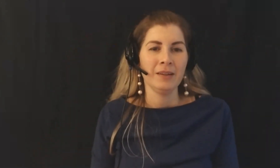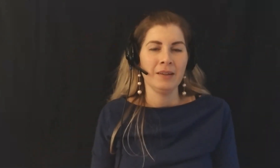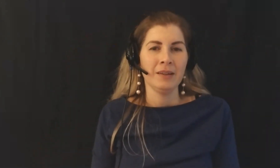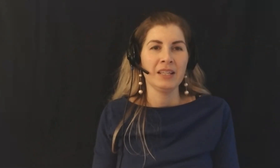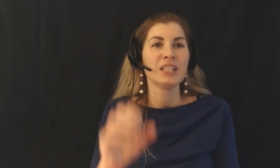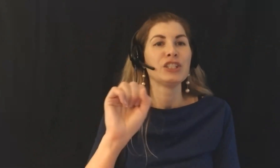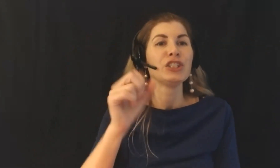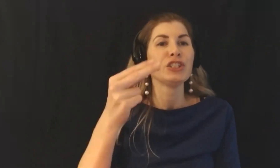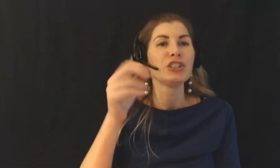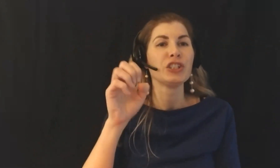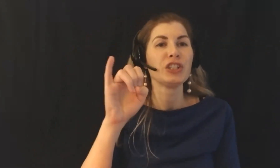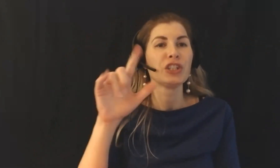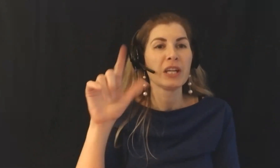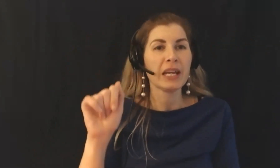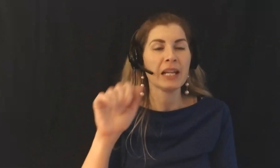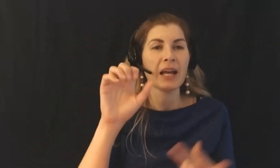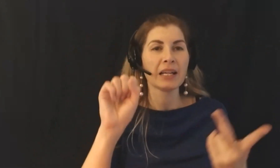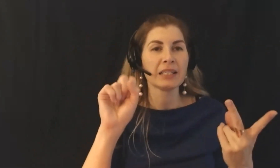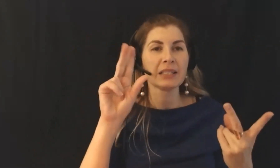Sheila, I see Summer.